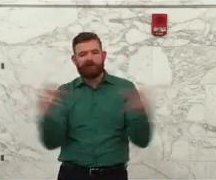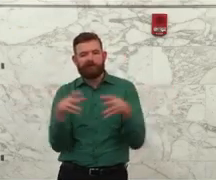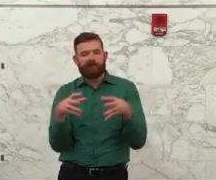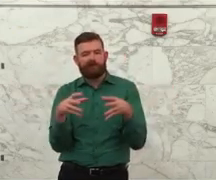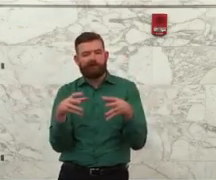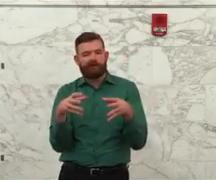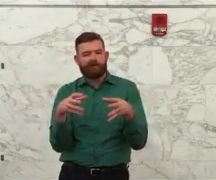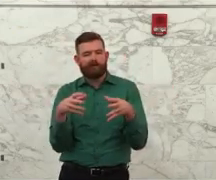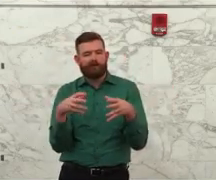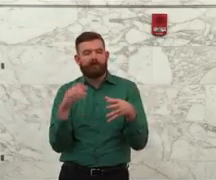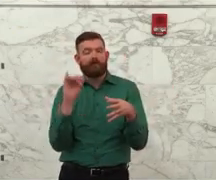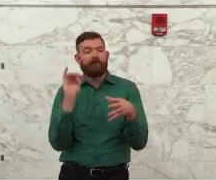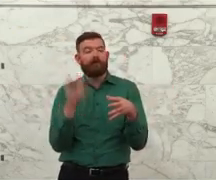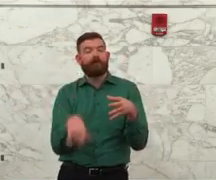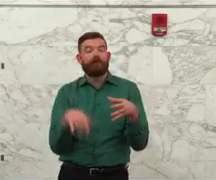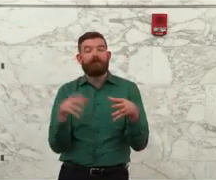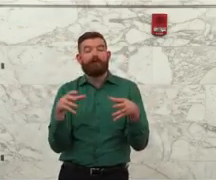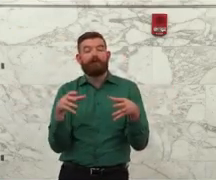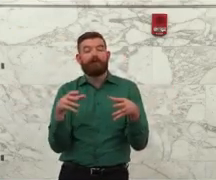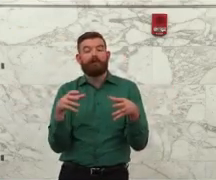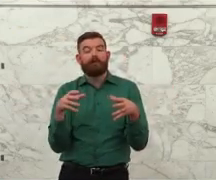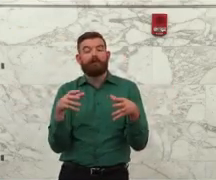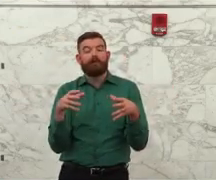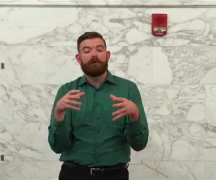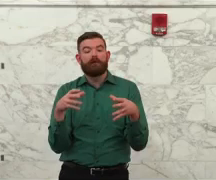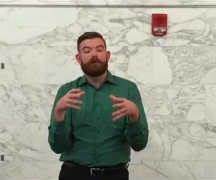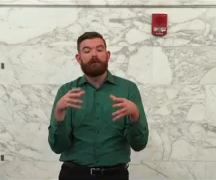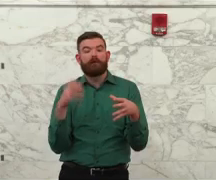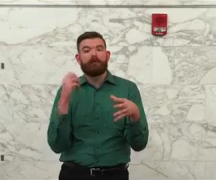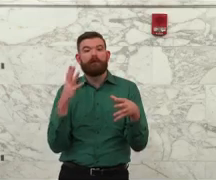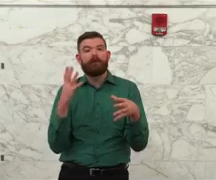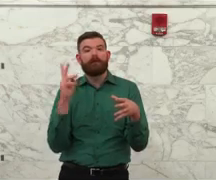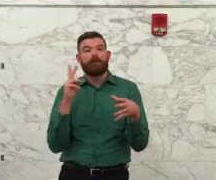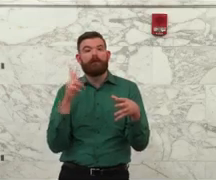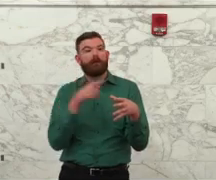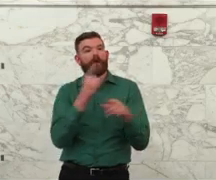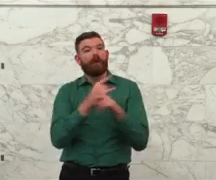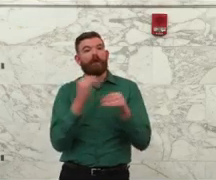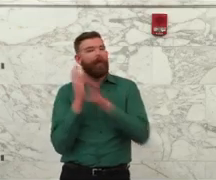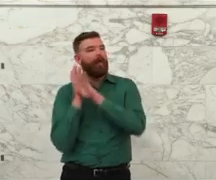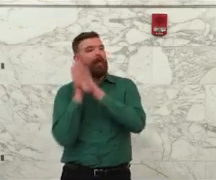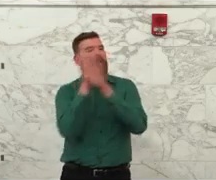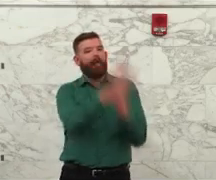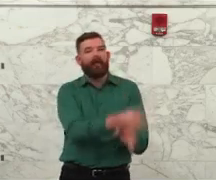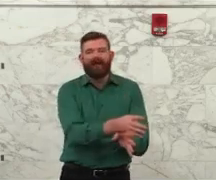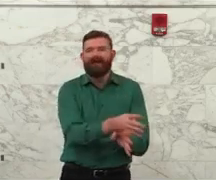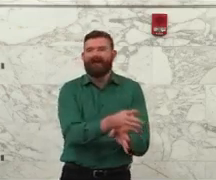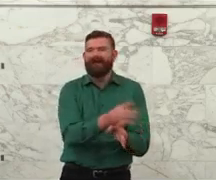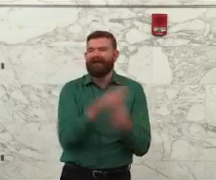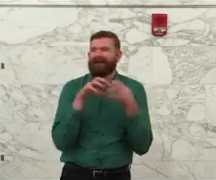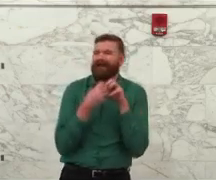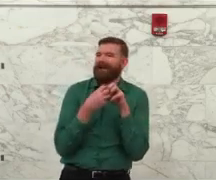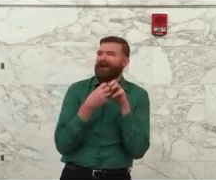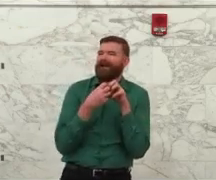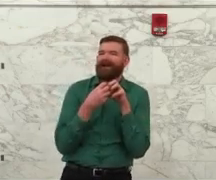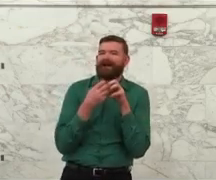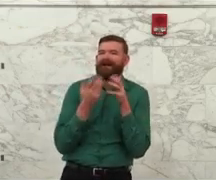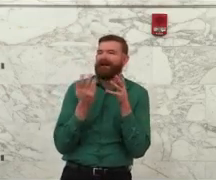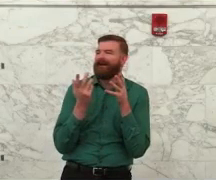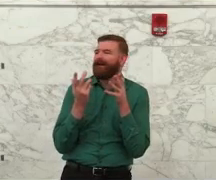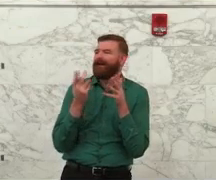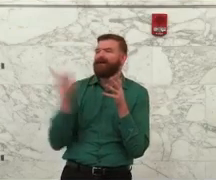communities that are used for social gathering. That is a concern. And so in that respect, we've been unequivocal that